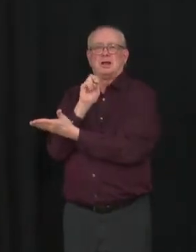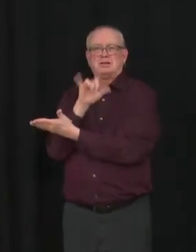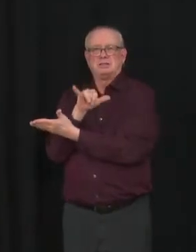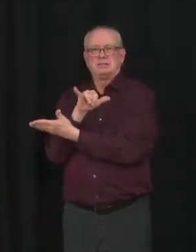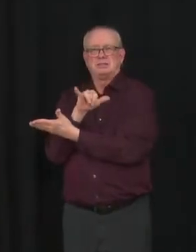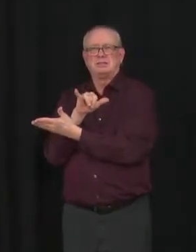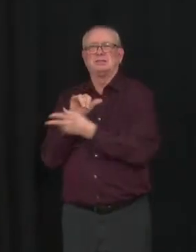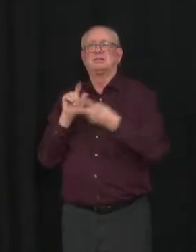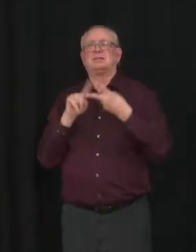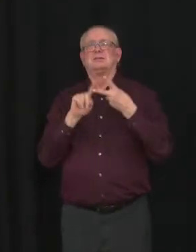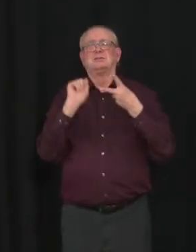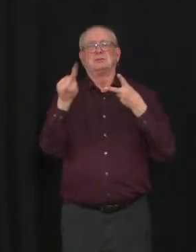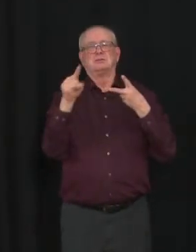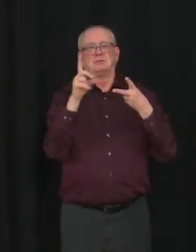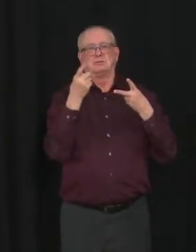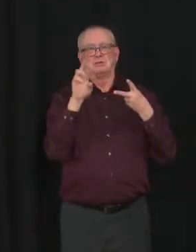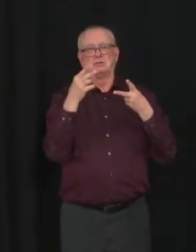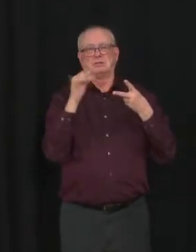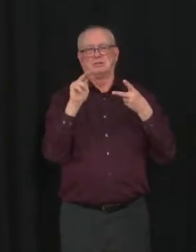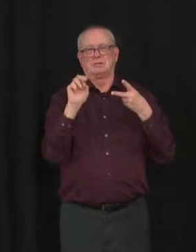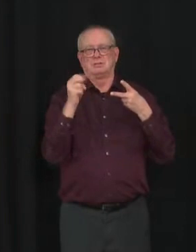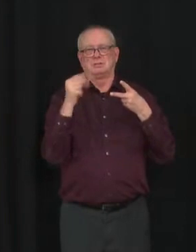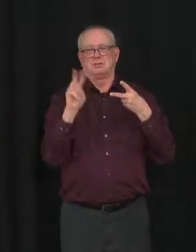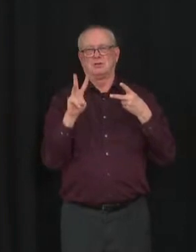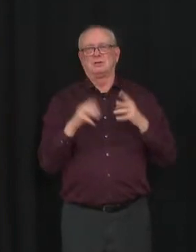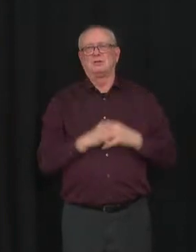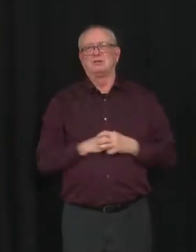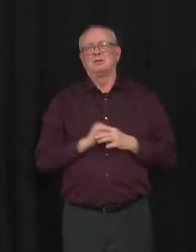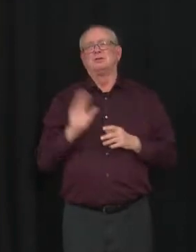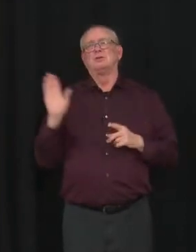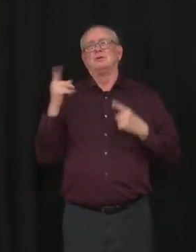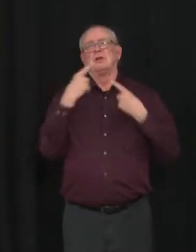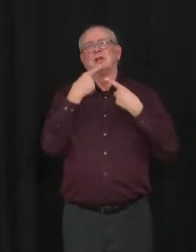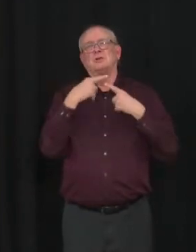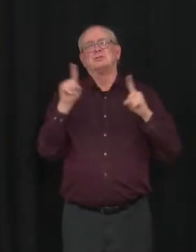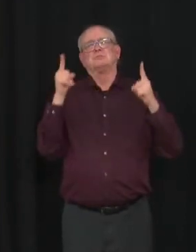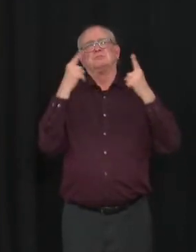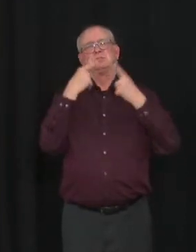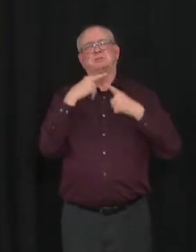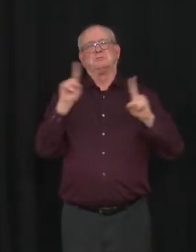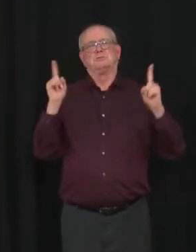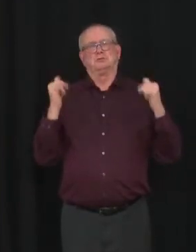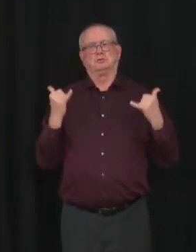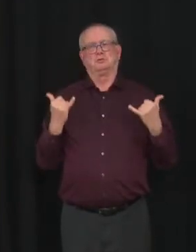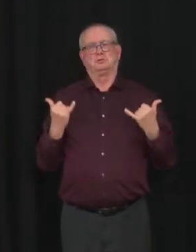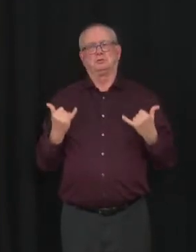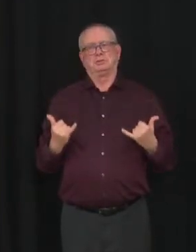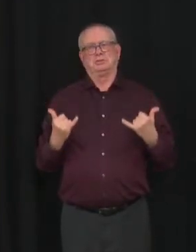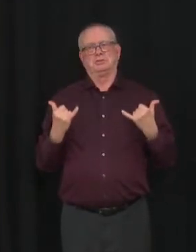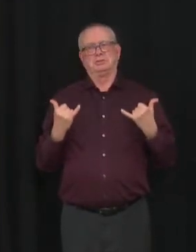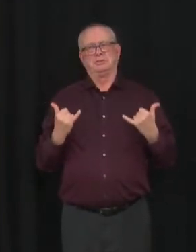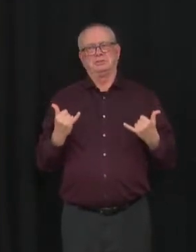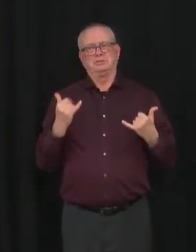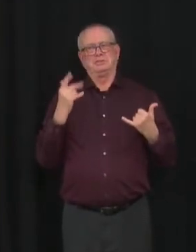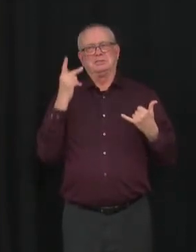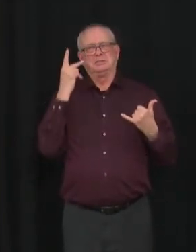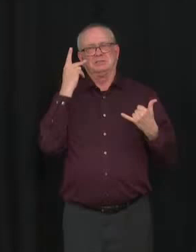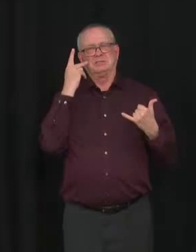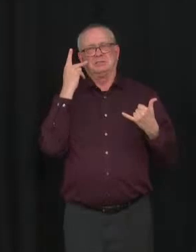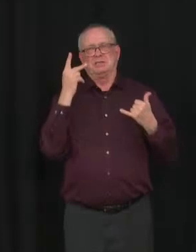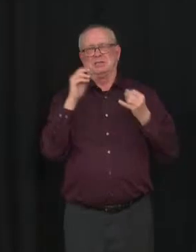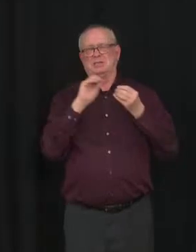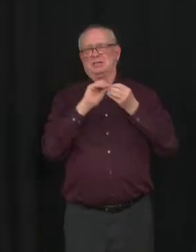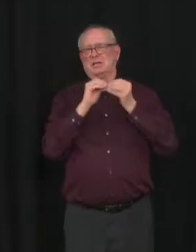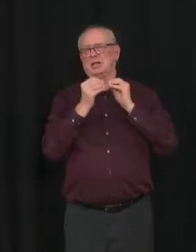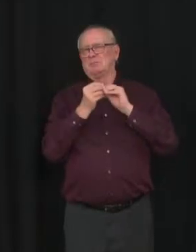wondering, in terms of the messaging today, we've got a situation where it's we could see the record-breaking COVID infections. If it's not